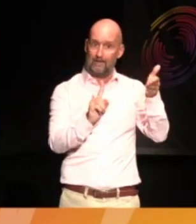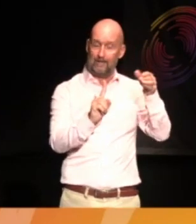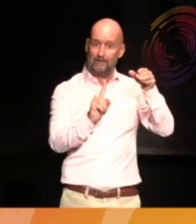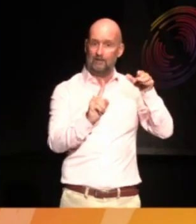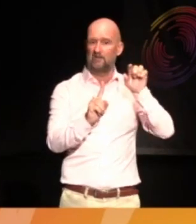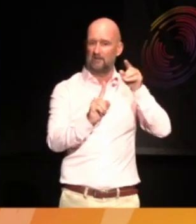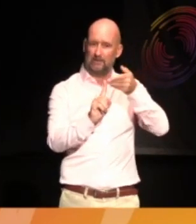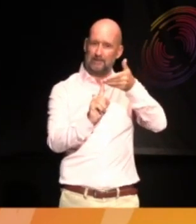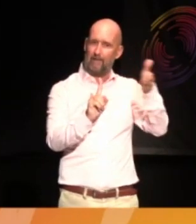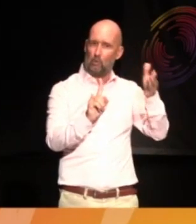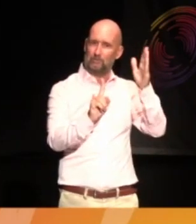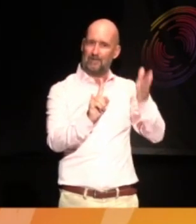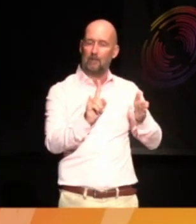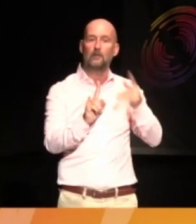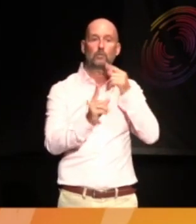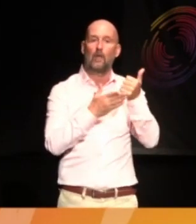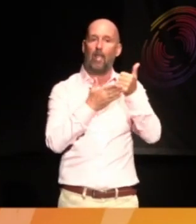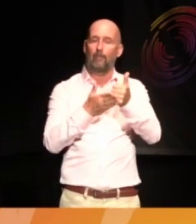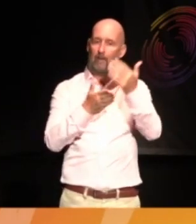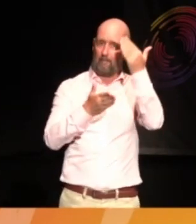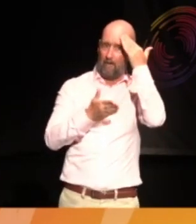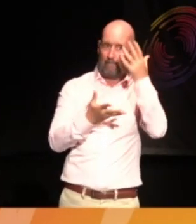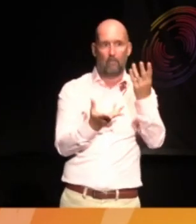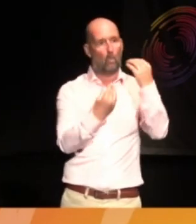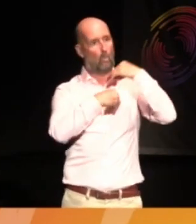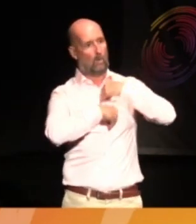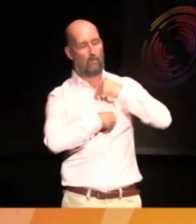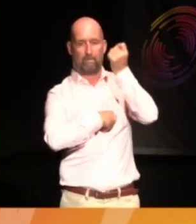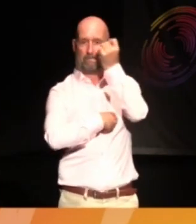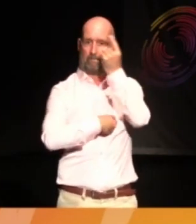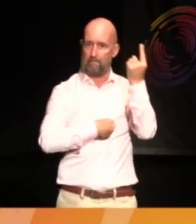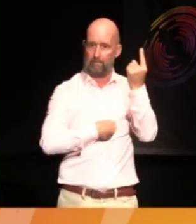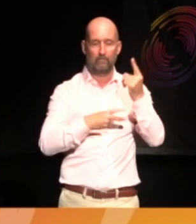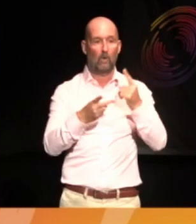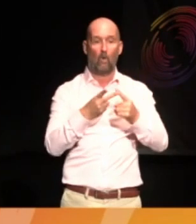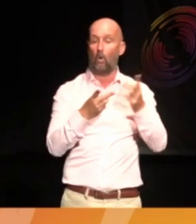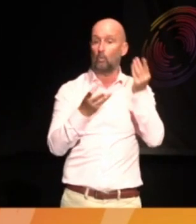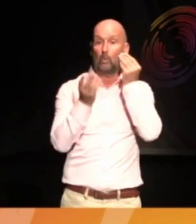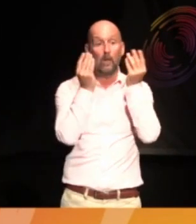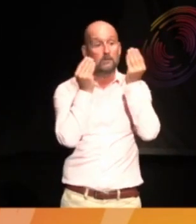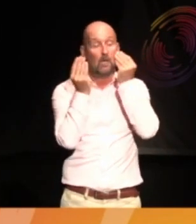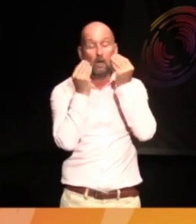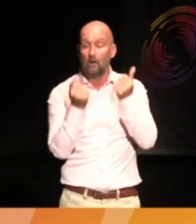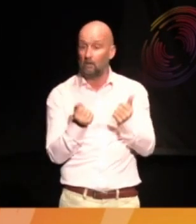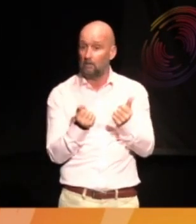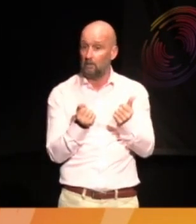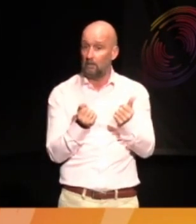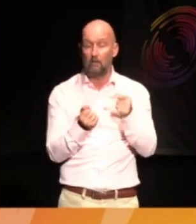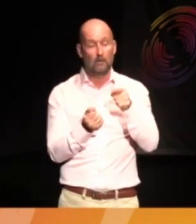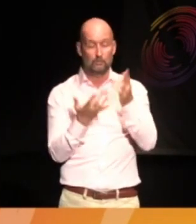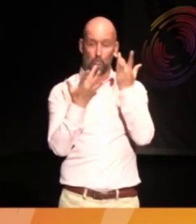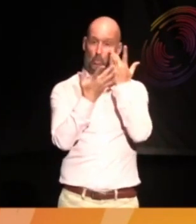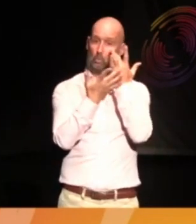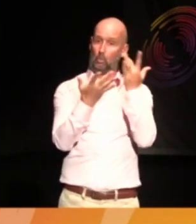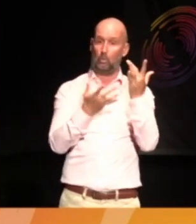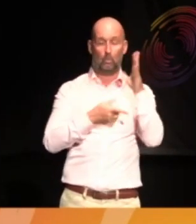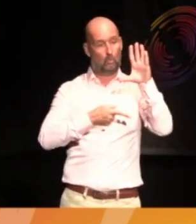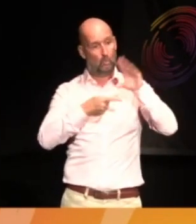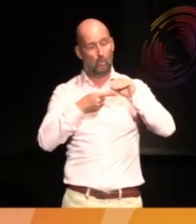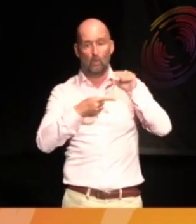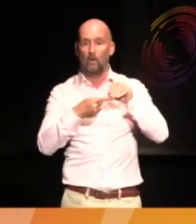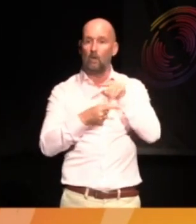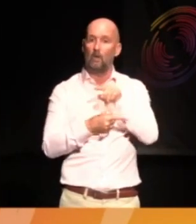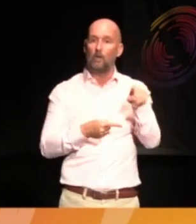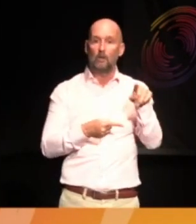her mum's sake, and to everybody else listening, and to demonstrate that actually she didn't